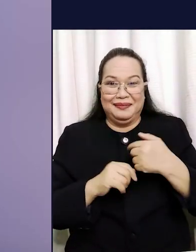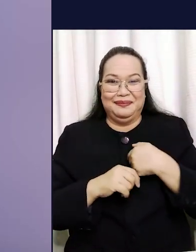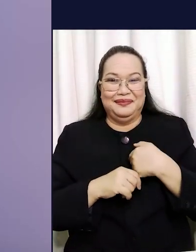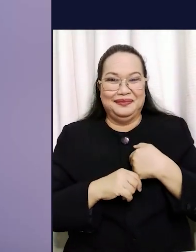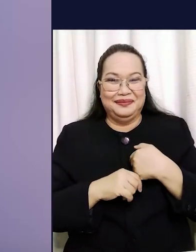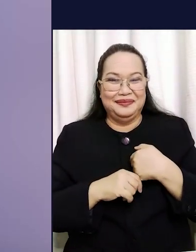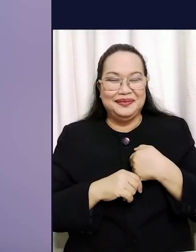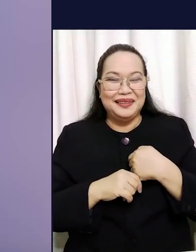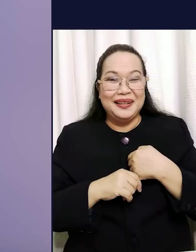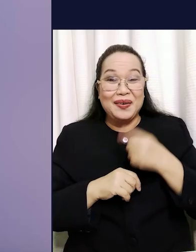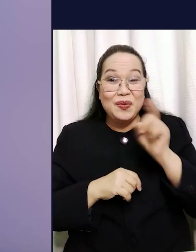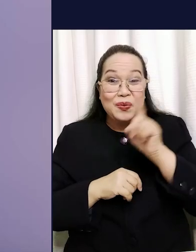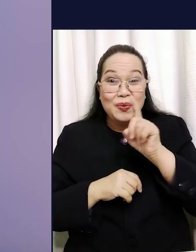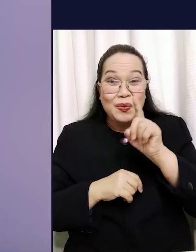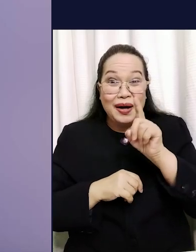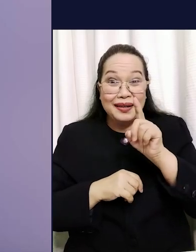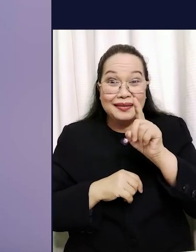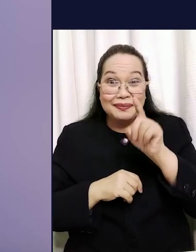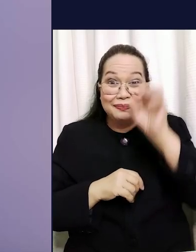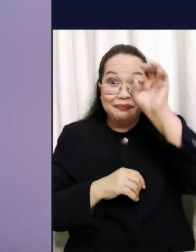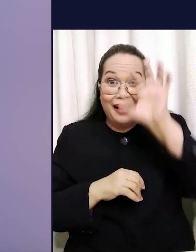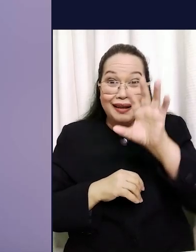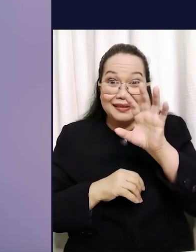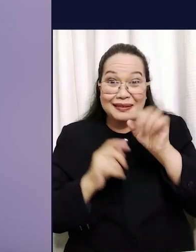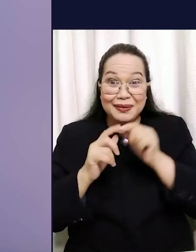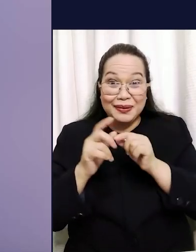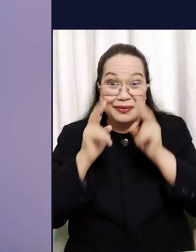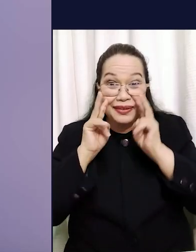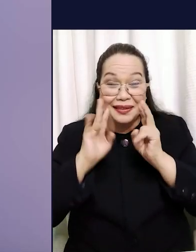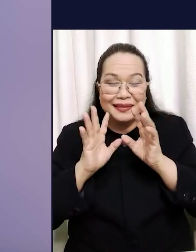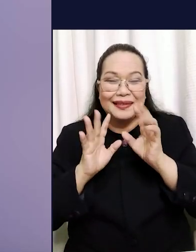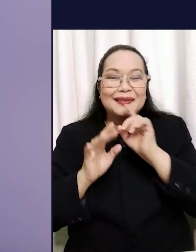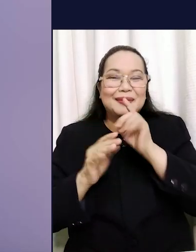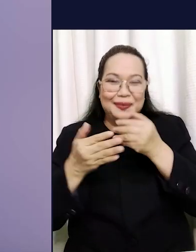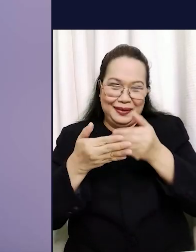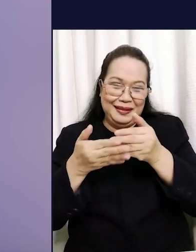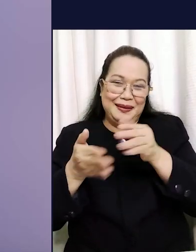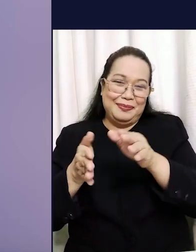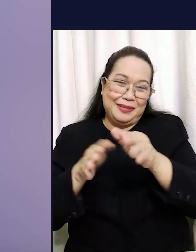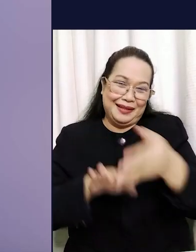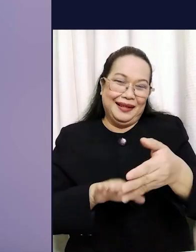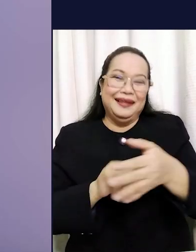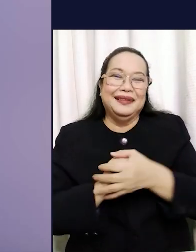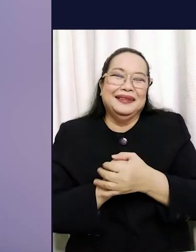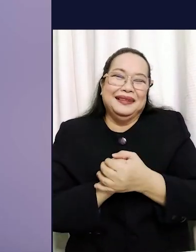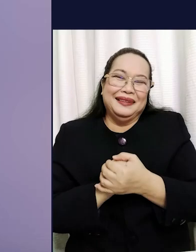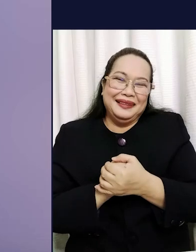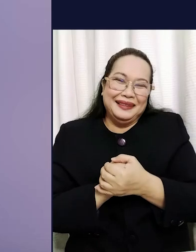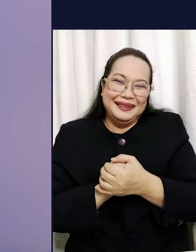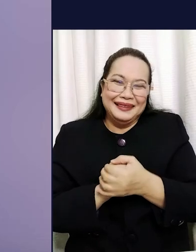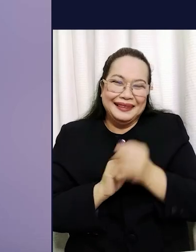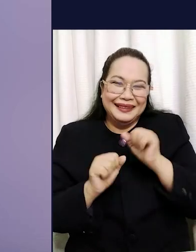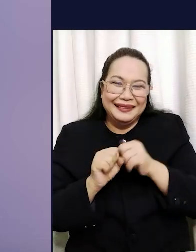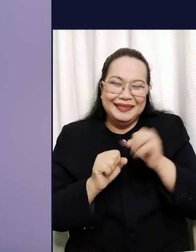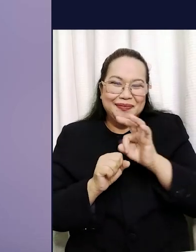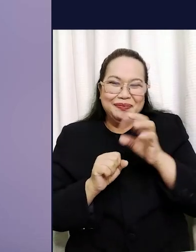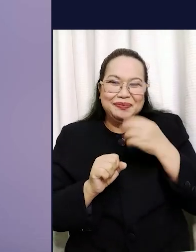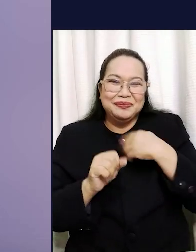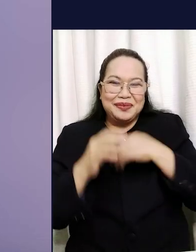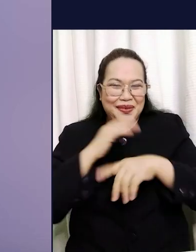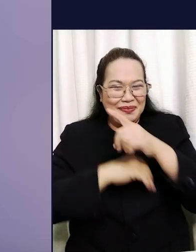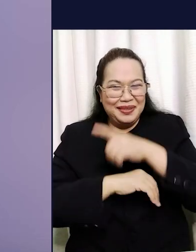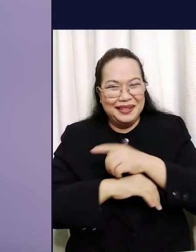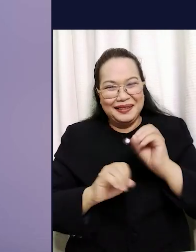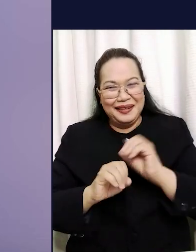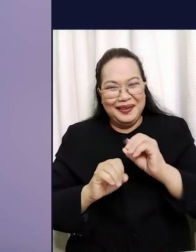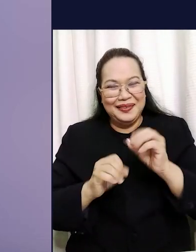din, nandiyan naman kami, wala naman may sakit, di ba? But seriously, really, church, we can express that